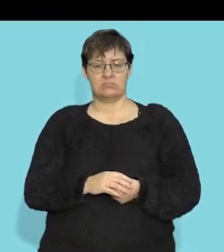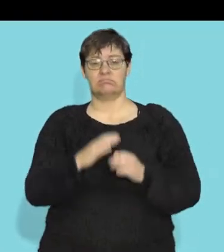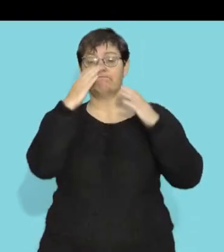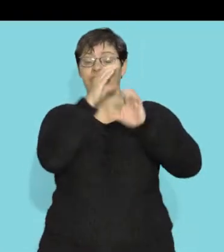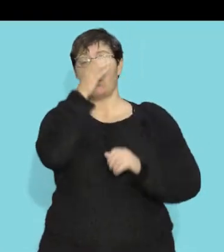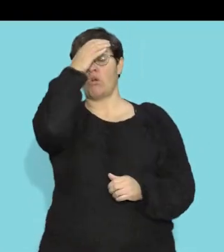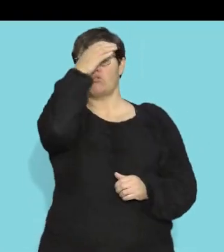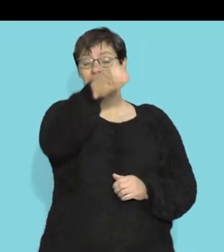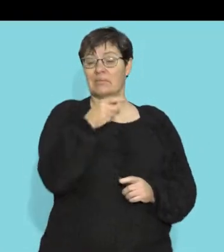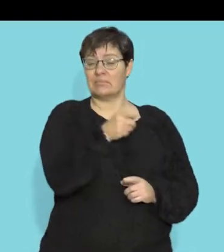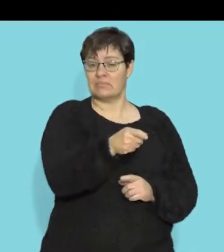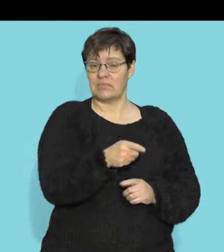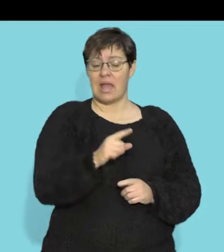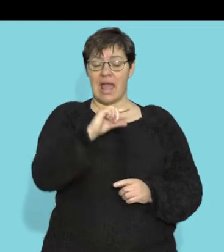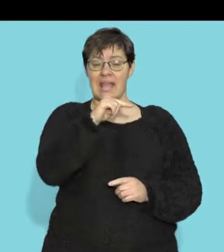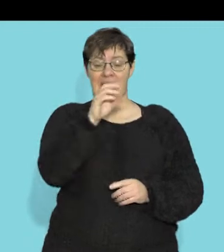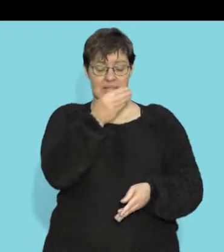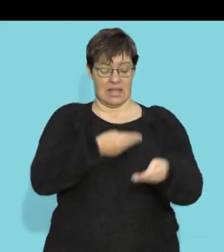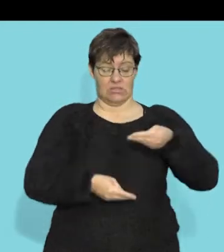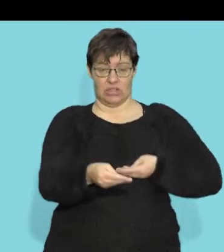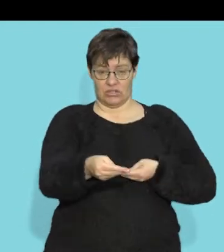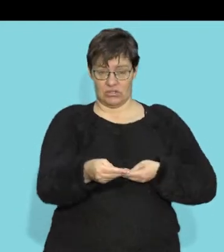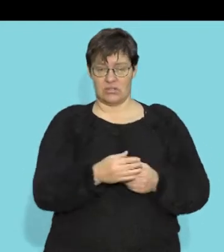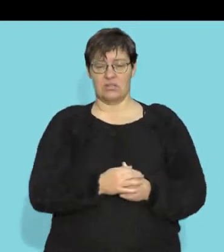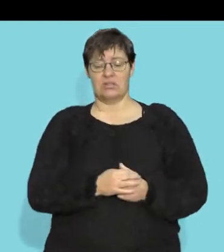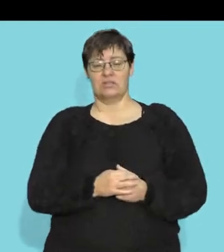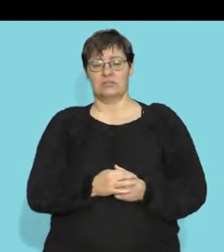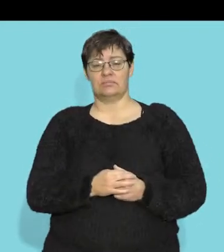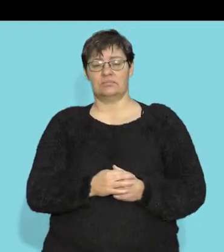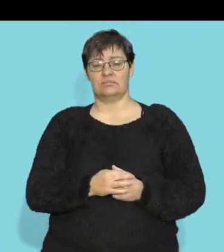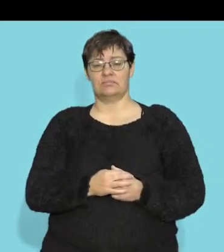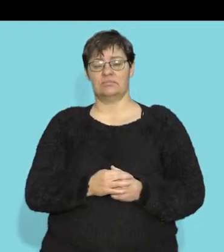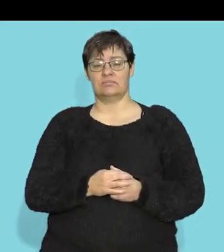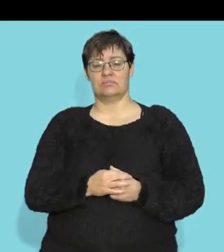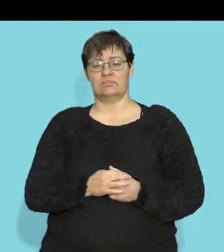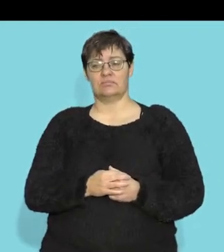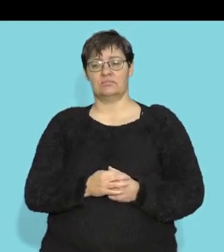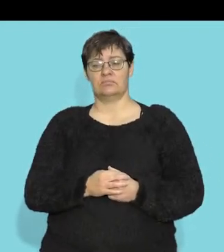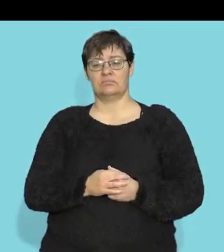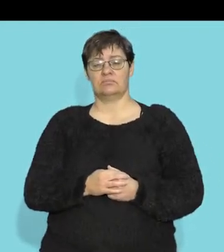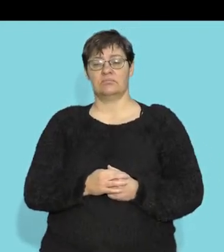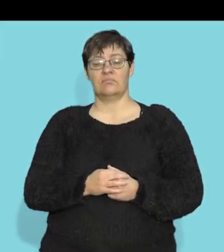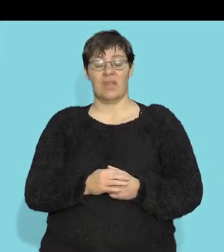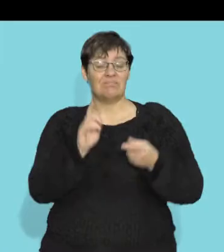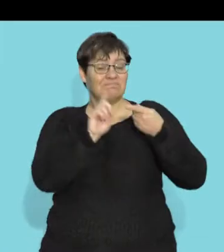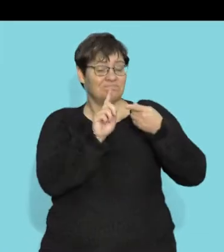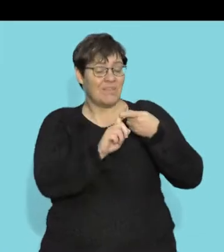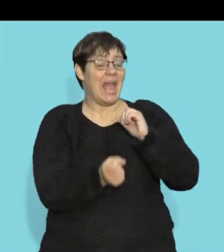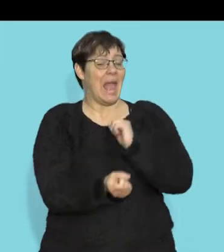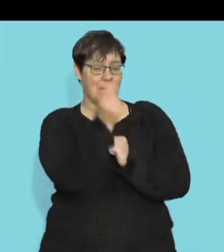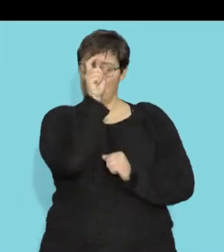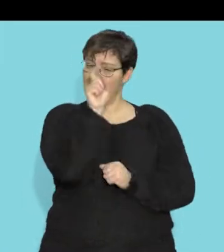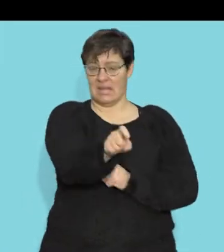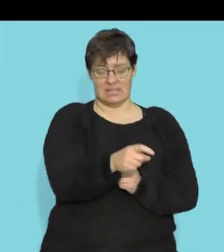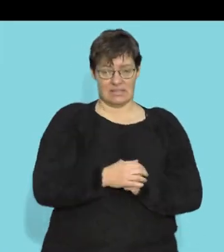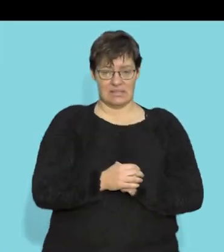concept of gaseous exchange, there's one thing that has to, all right, occur, and it's, if I have a look here, it's